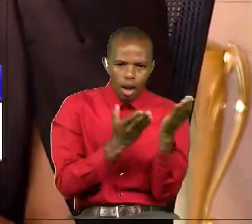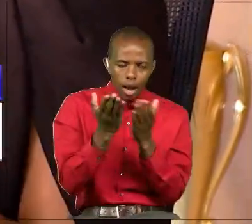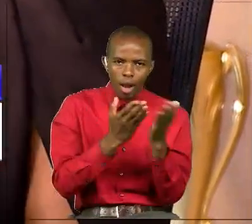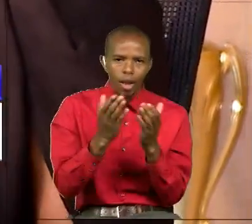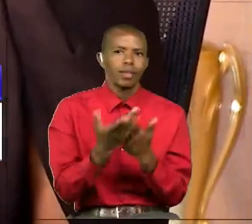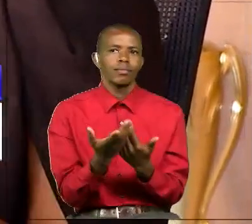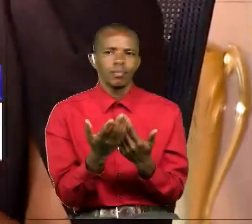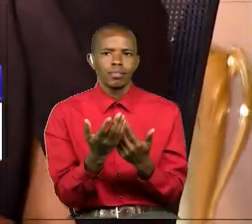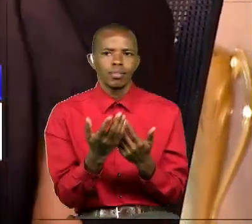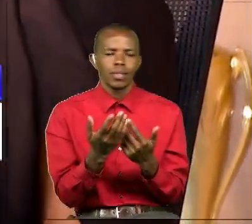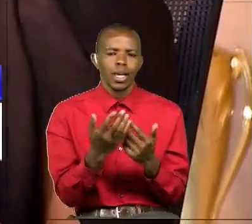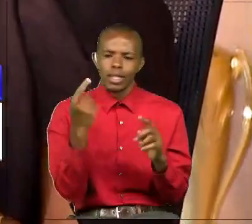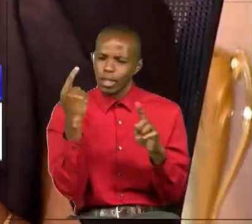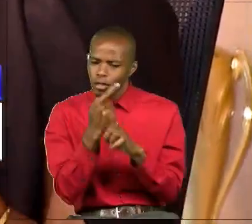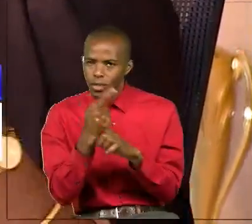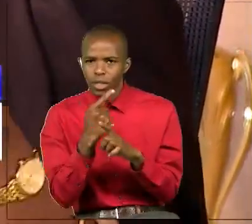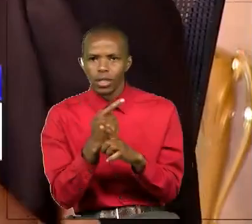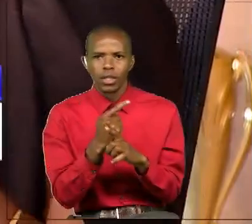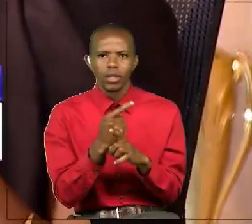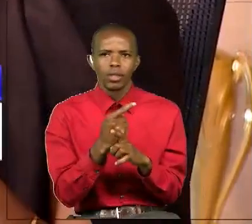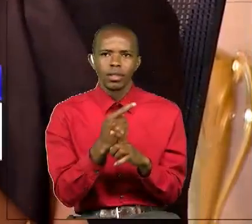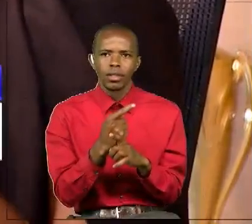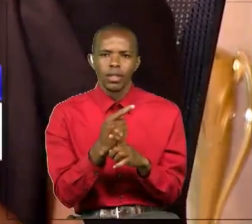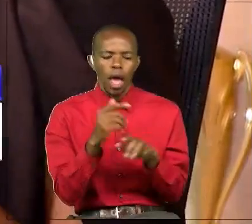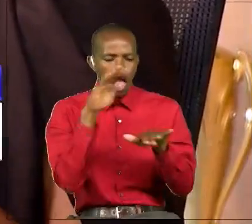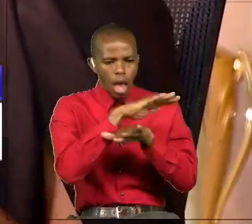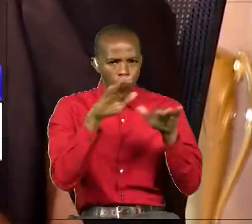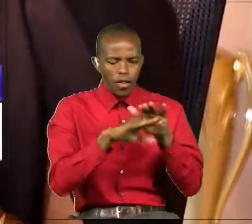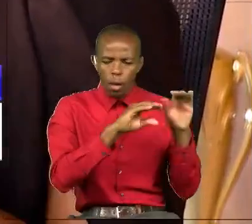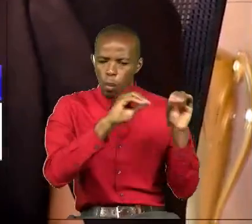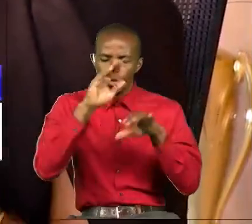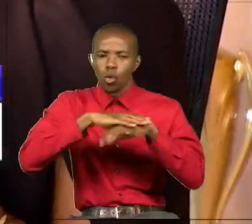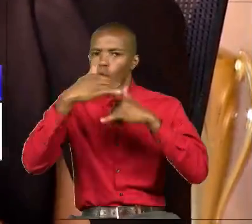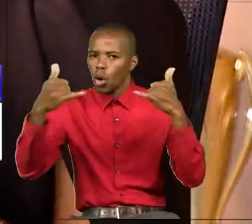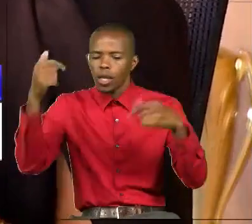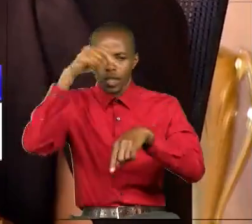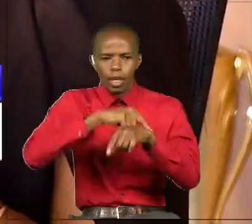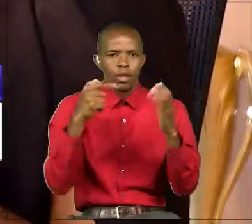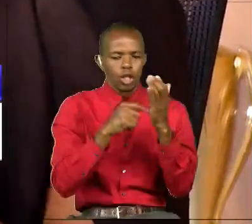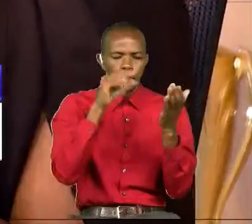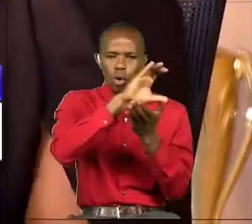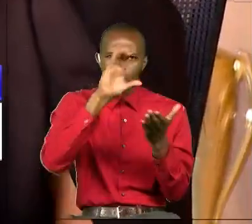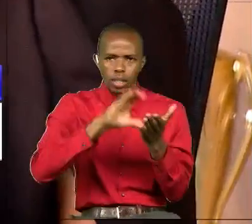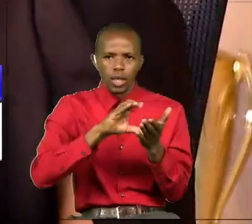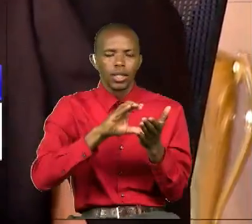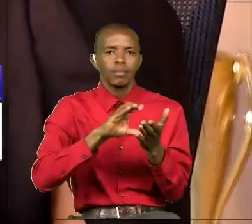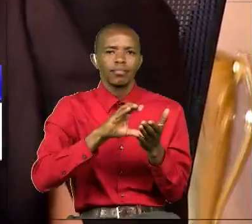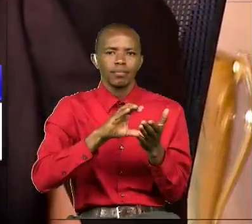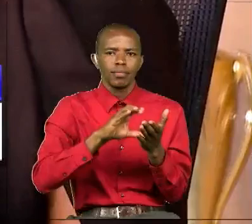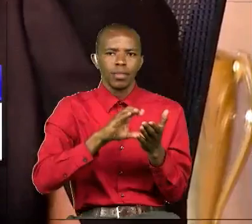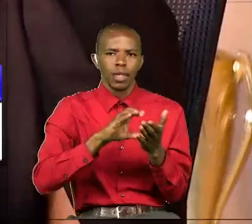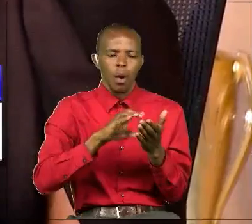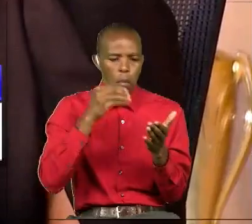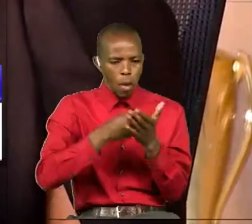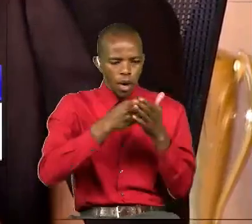work, their TPAD, registration, etc., because now everything has moved online. When digital centers lost a significant part of